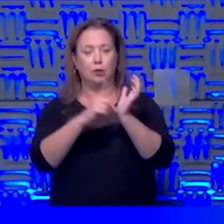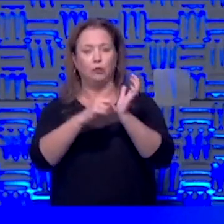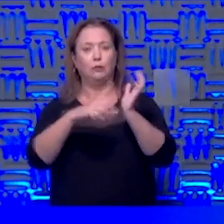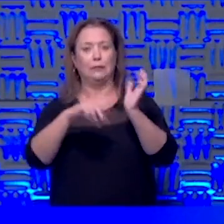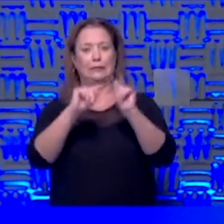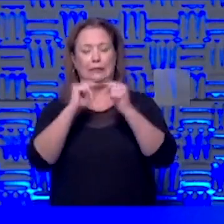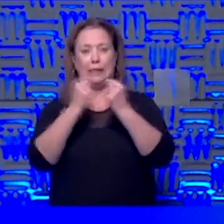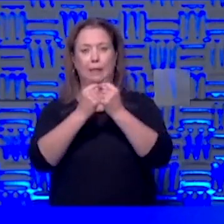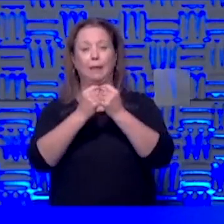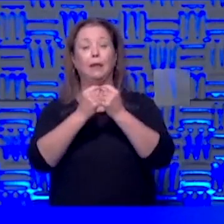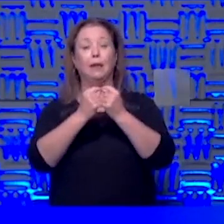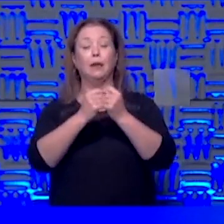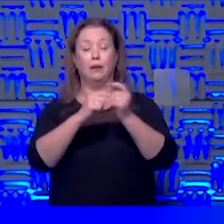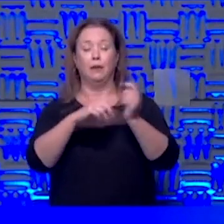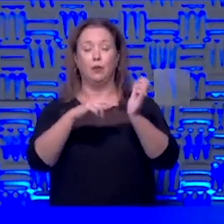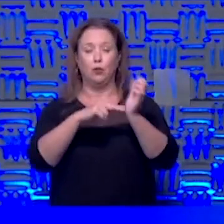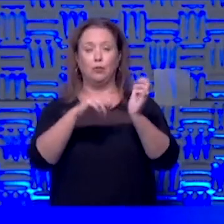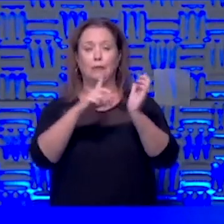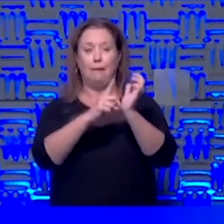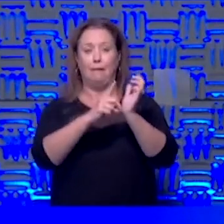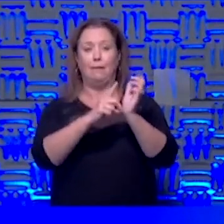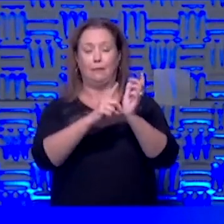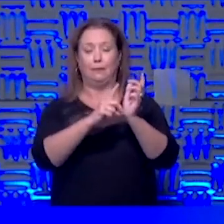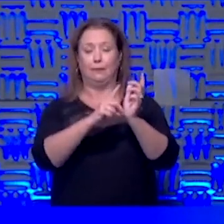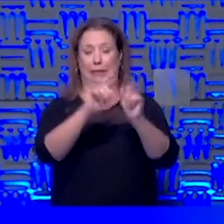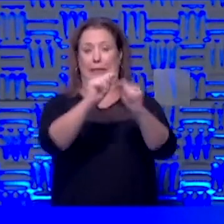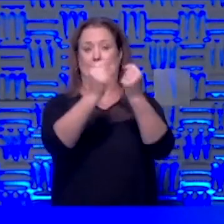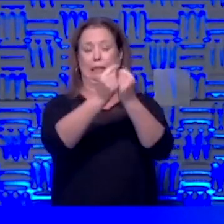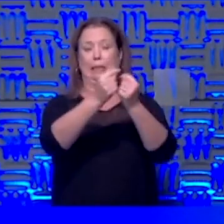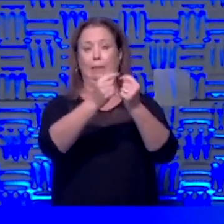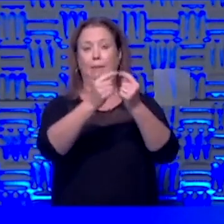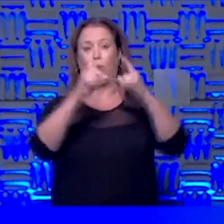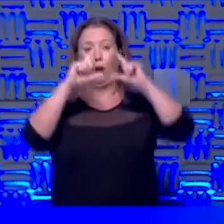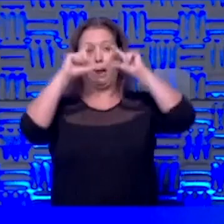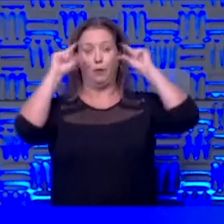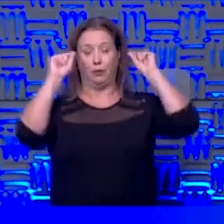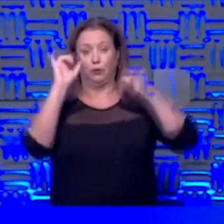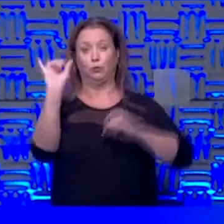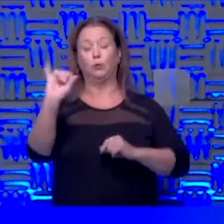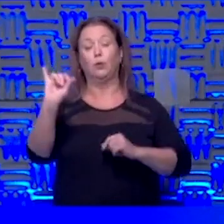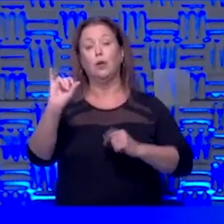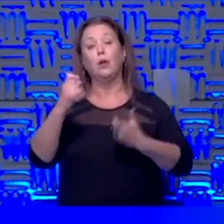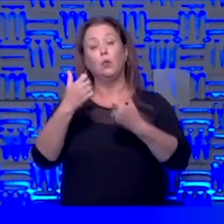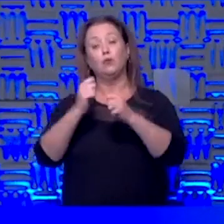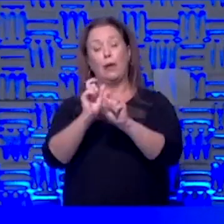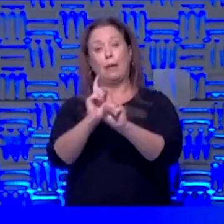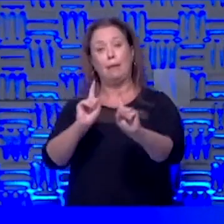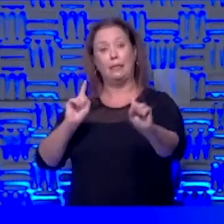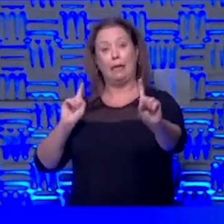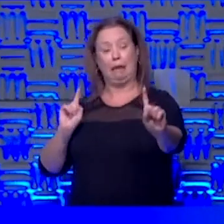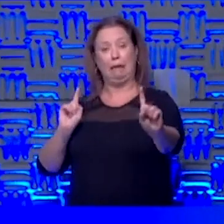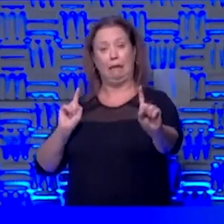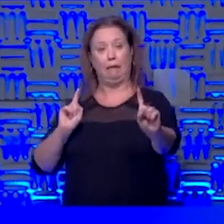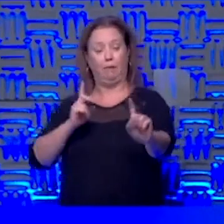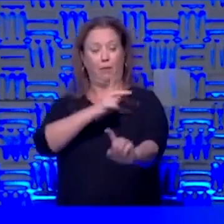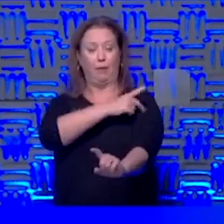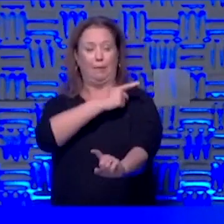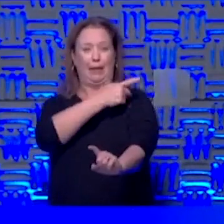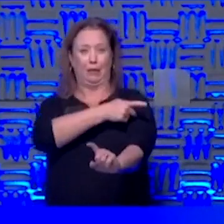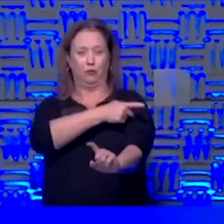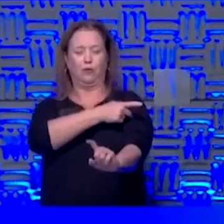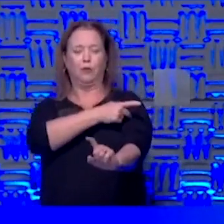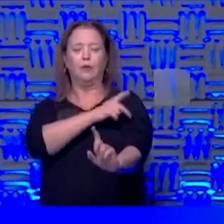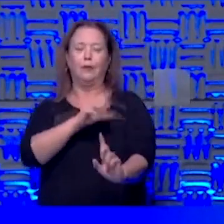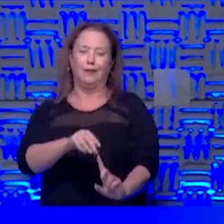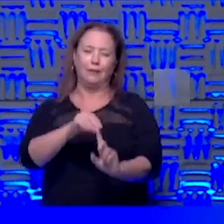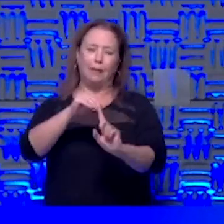also having the eye protection as well. When we can do that, we are also trying to maintain our distance from the patients unless we are examining